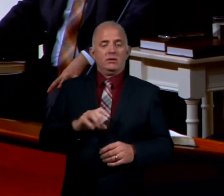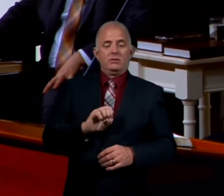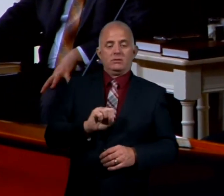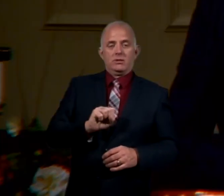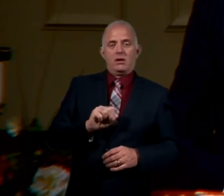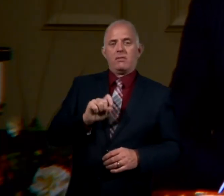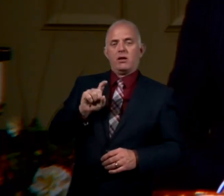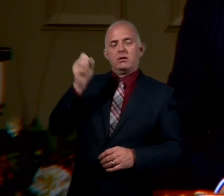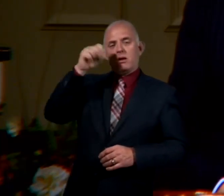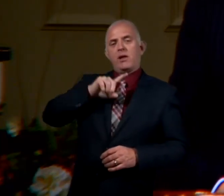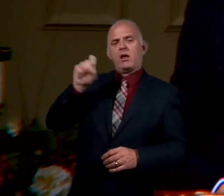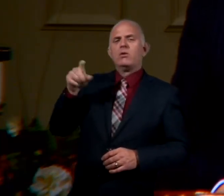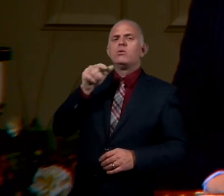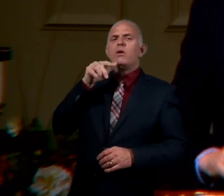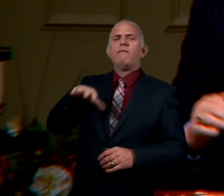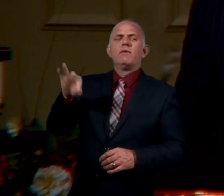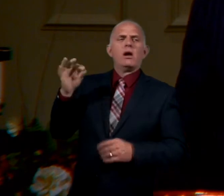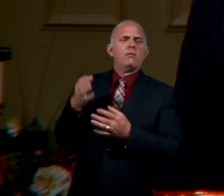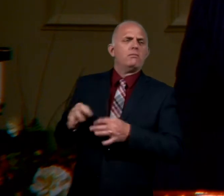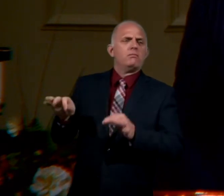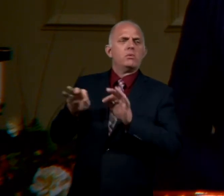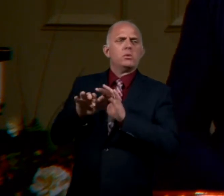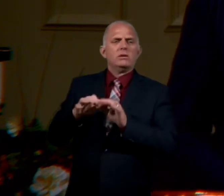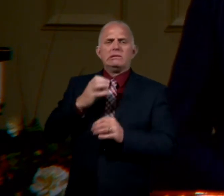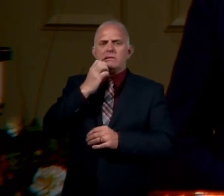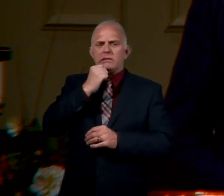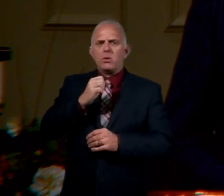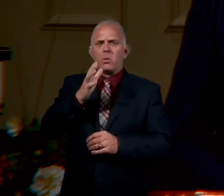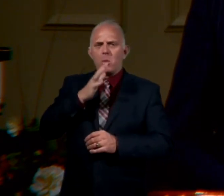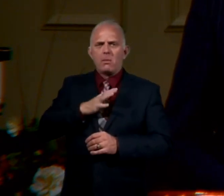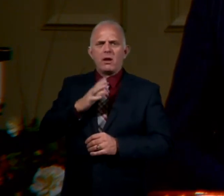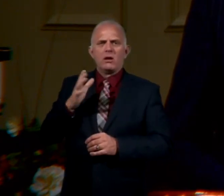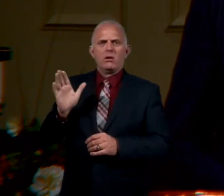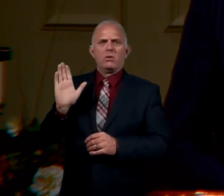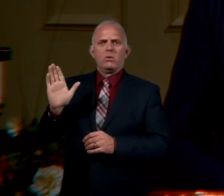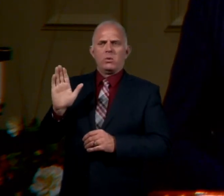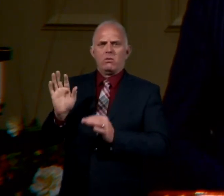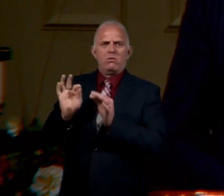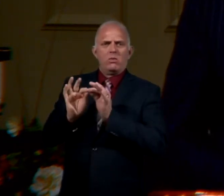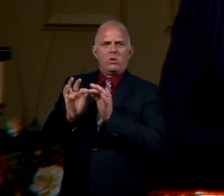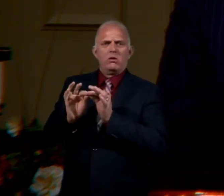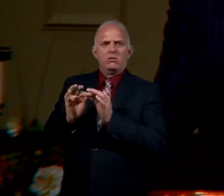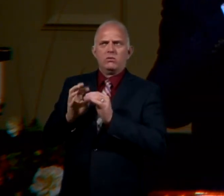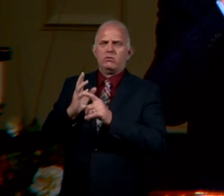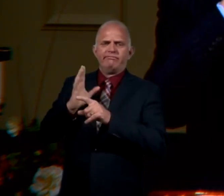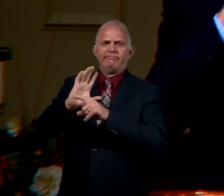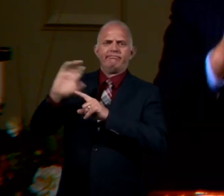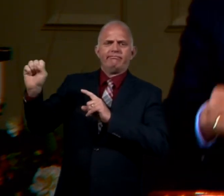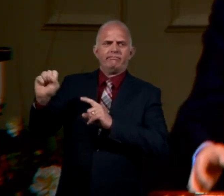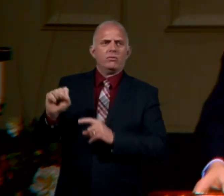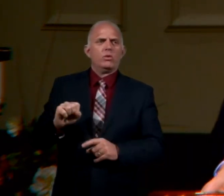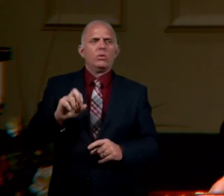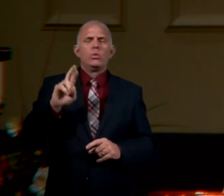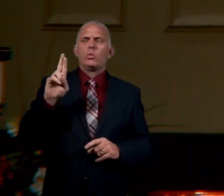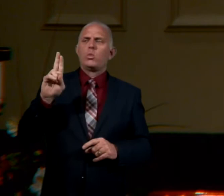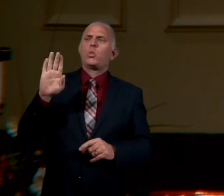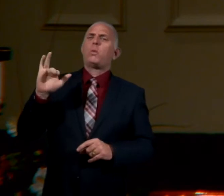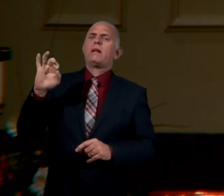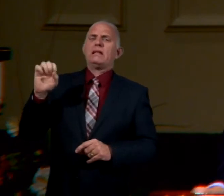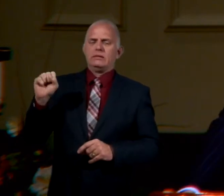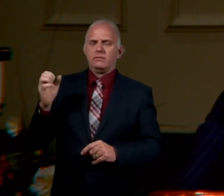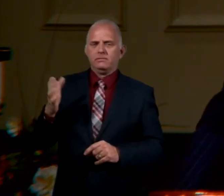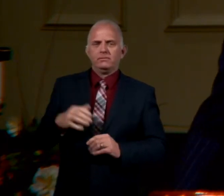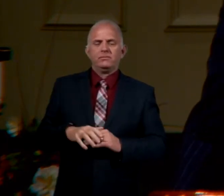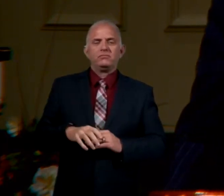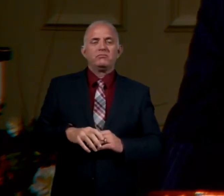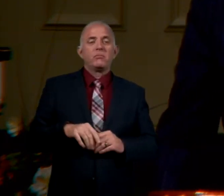find a virtuous woman? For her price is far above rubies. Let's look, if we can, please, at verse 11. The Bible says,